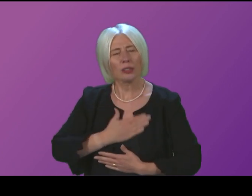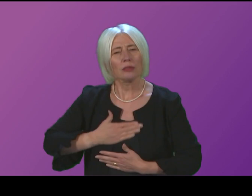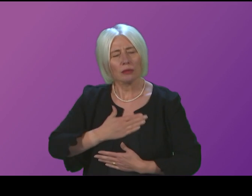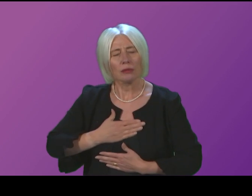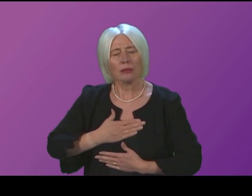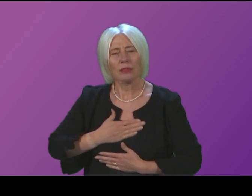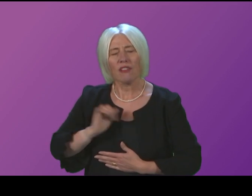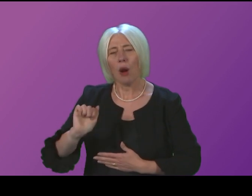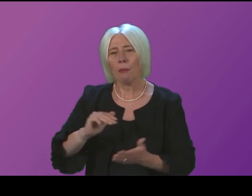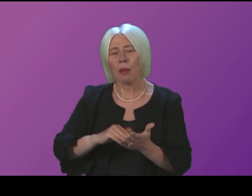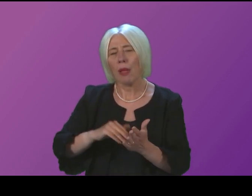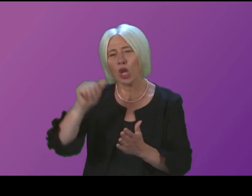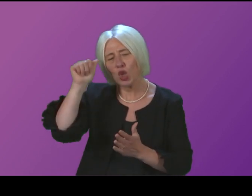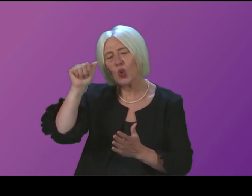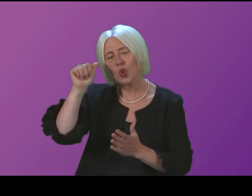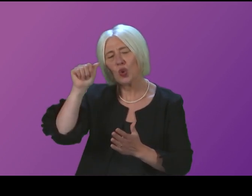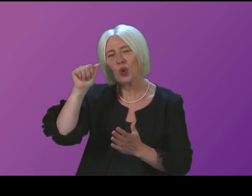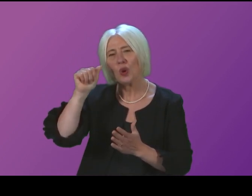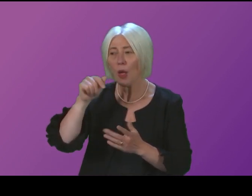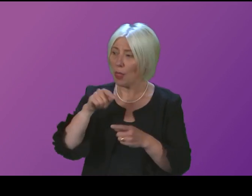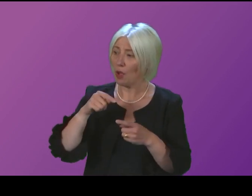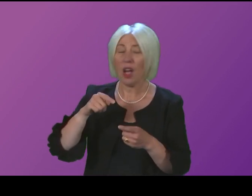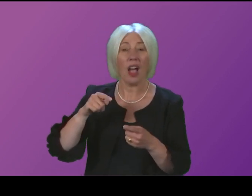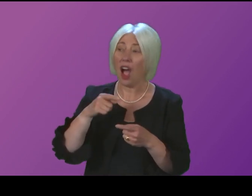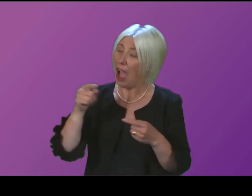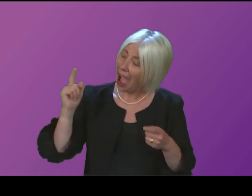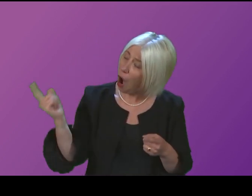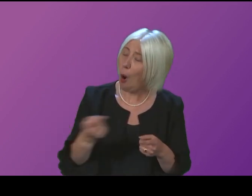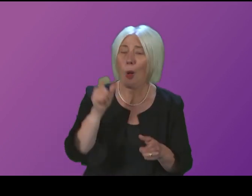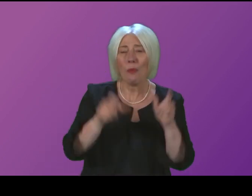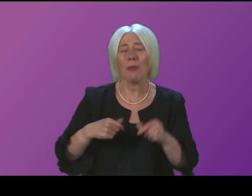turn, the true affection in which she was held.